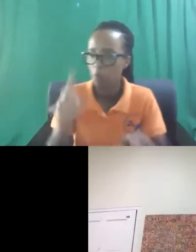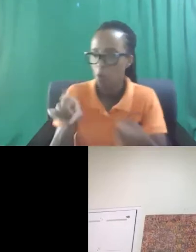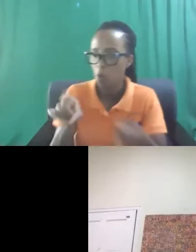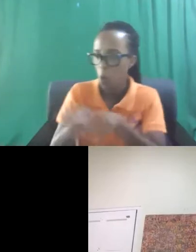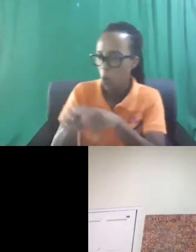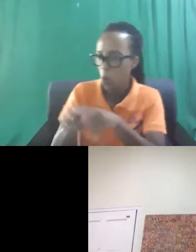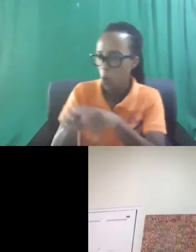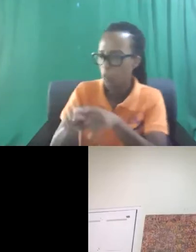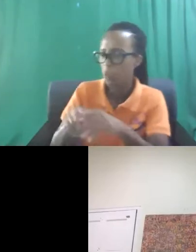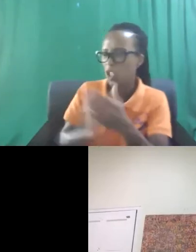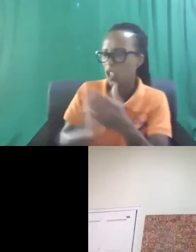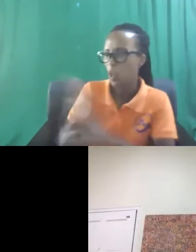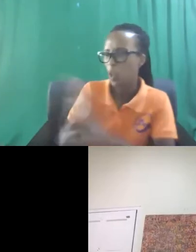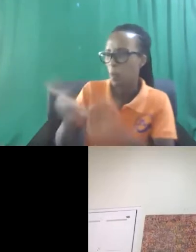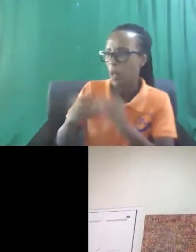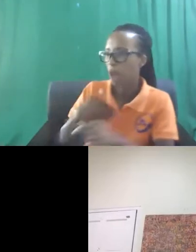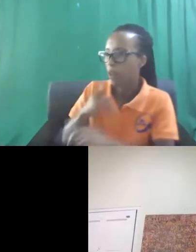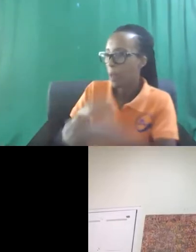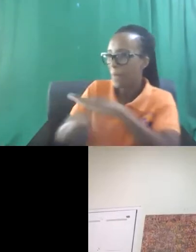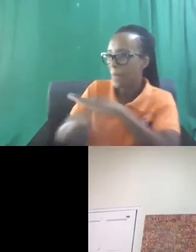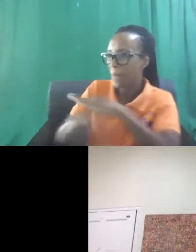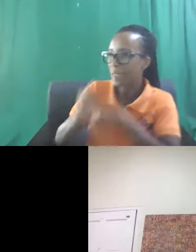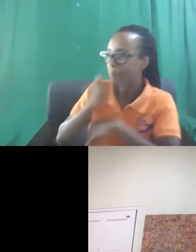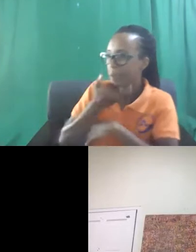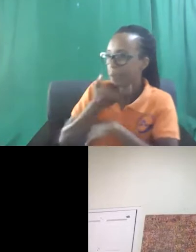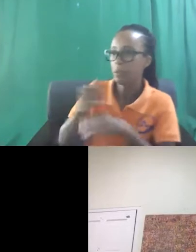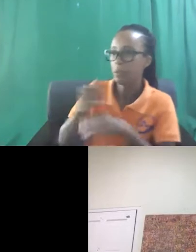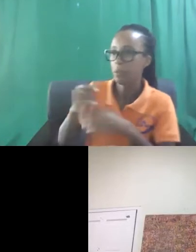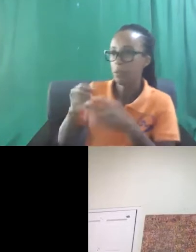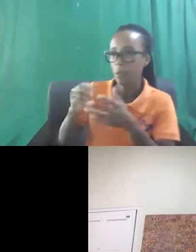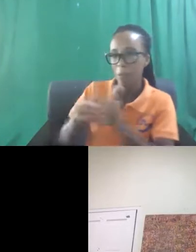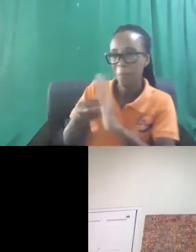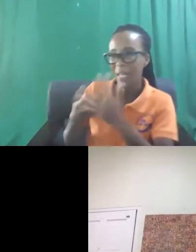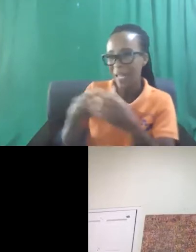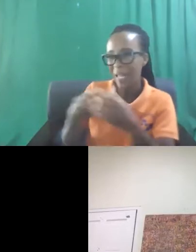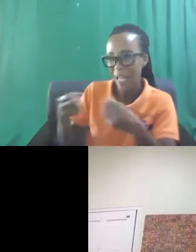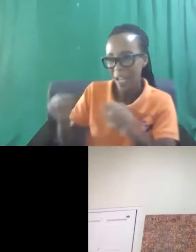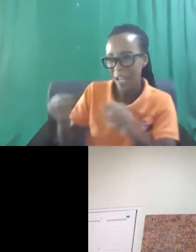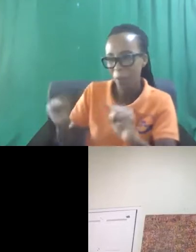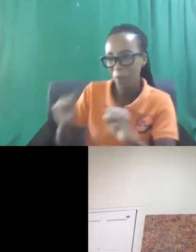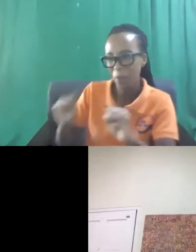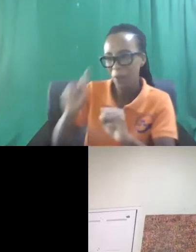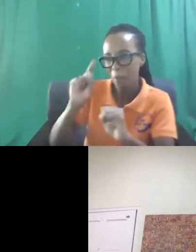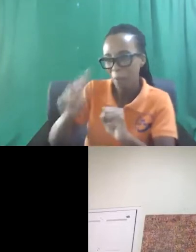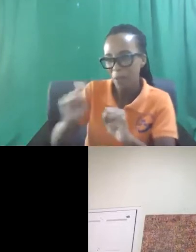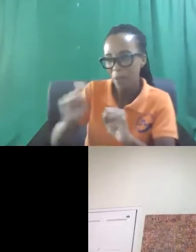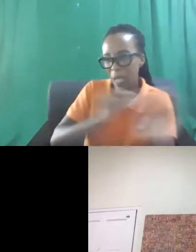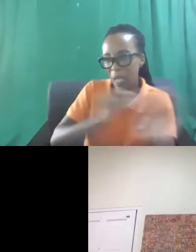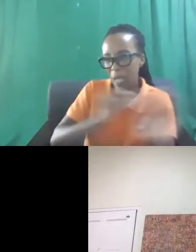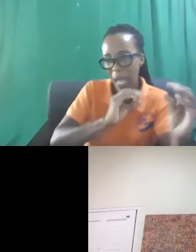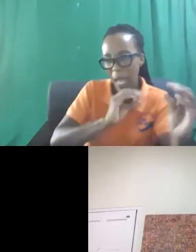linguistics should be trying to dispel and spread. Yeah.